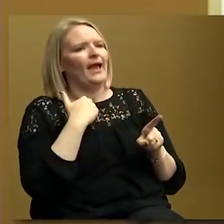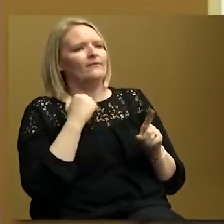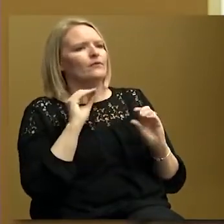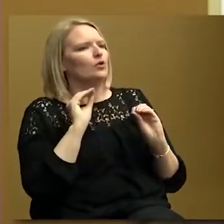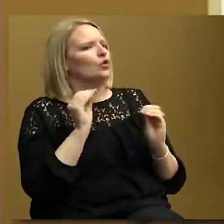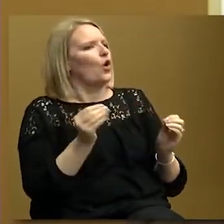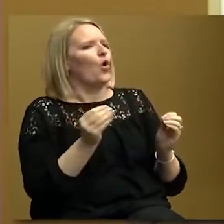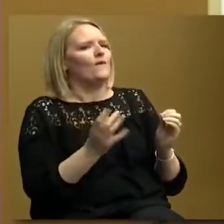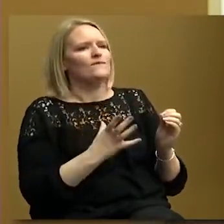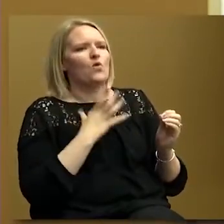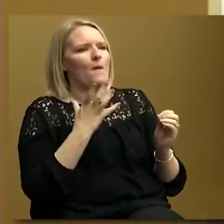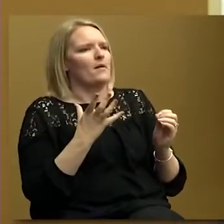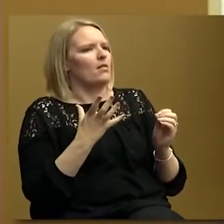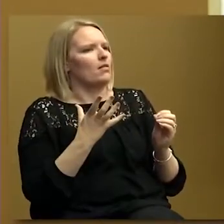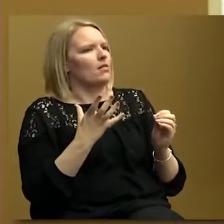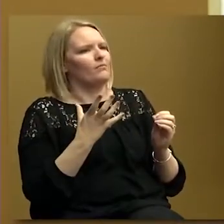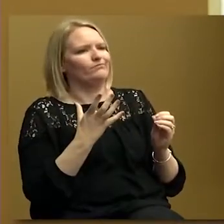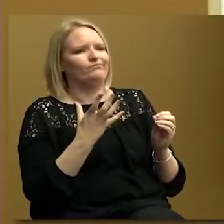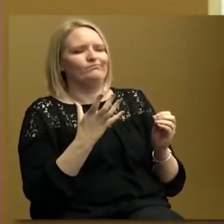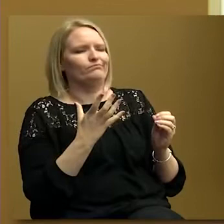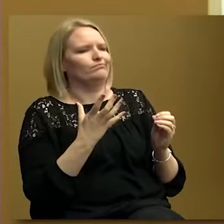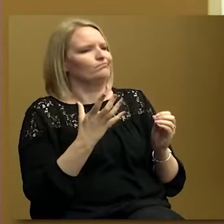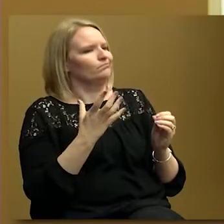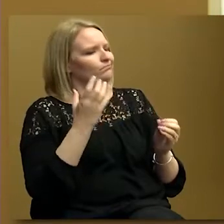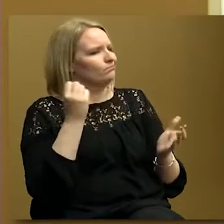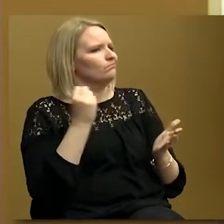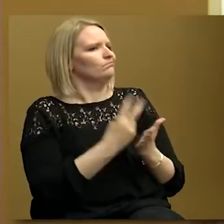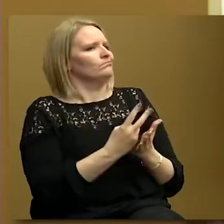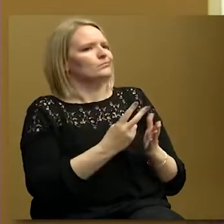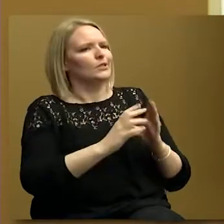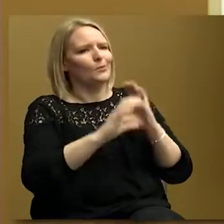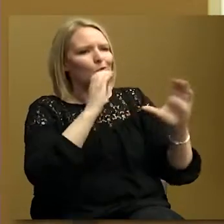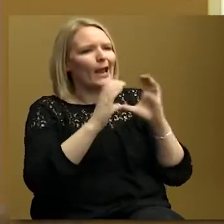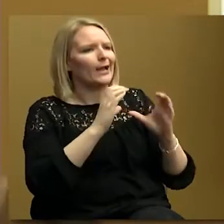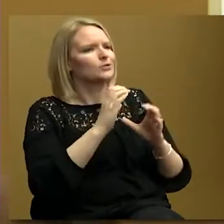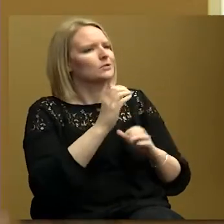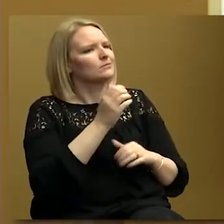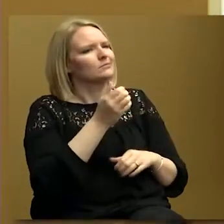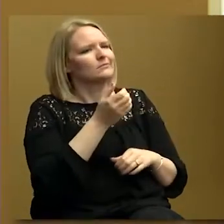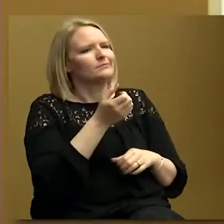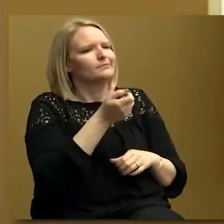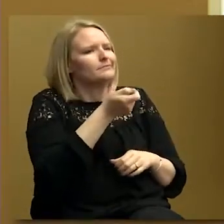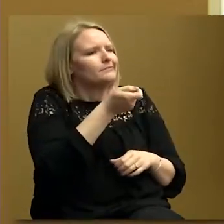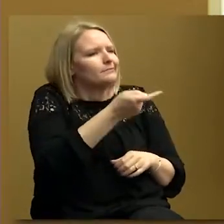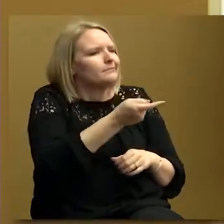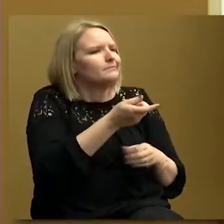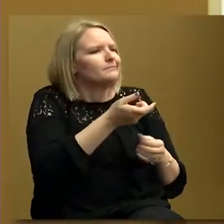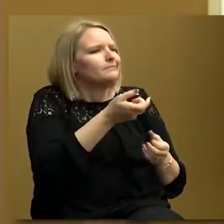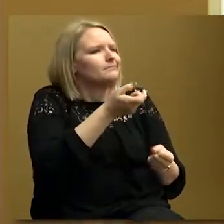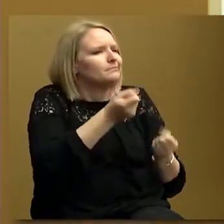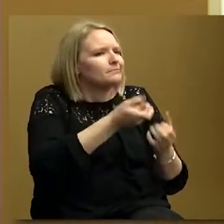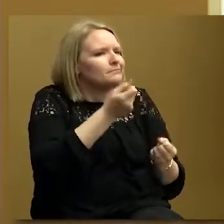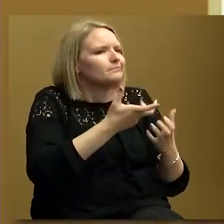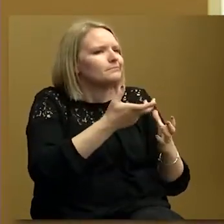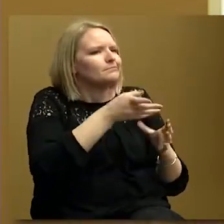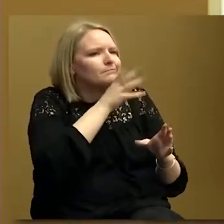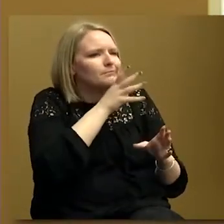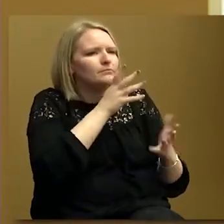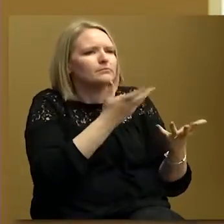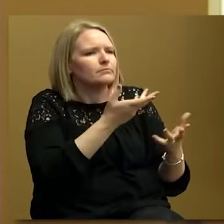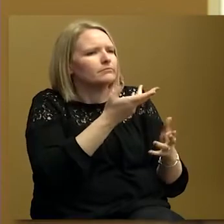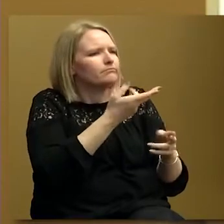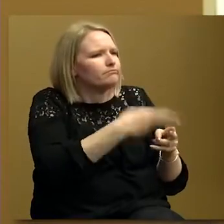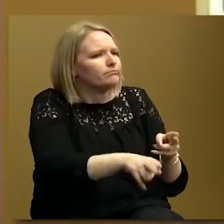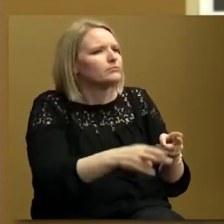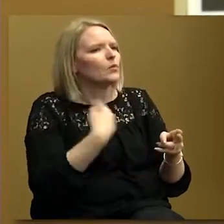no formal communication or very, very little, and you're going to look at those, look at